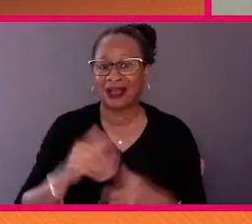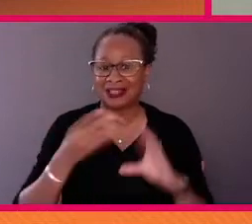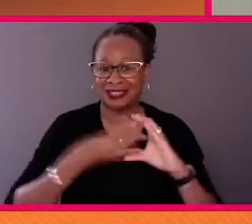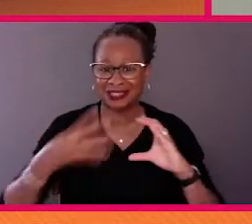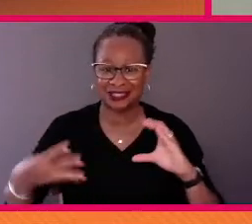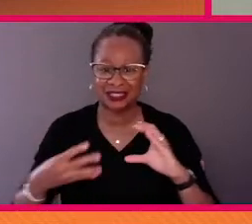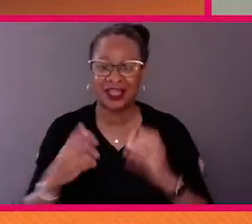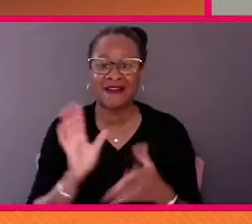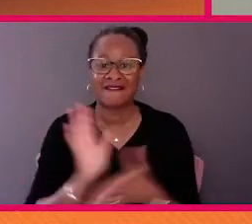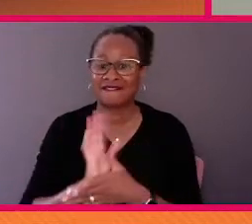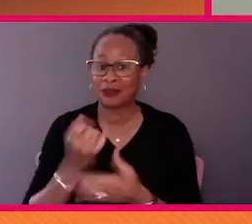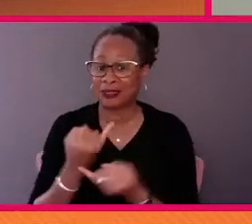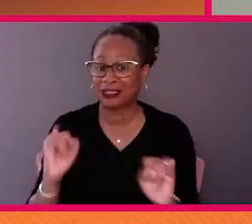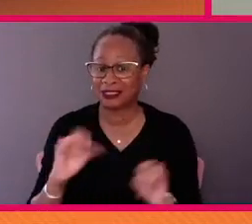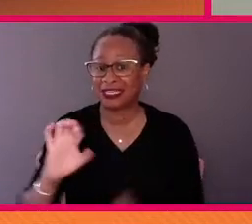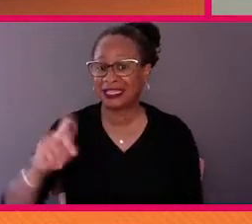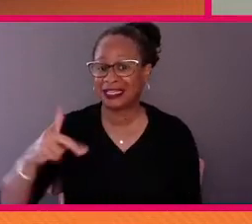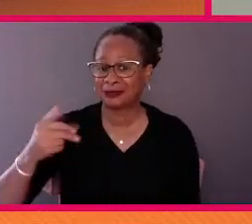Independent, ESPN Films,